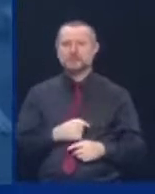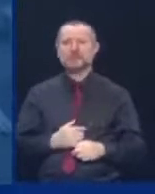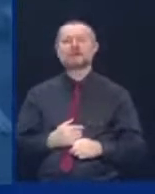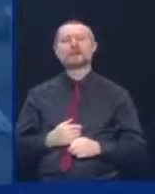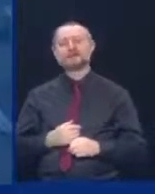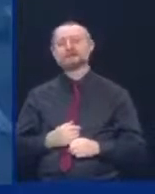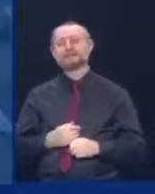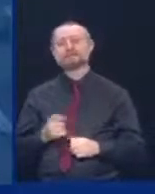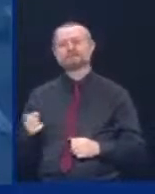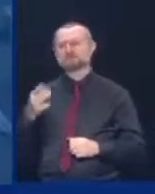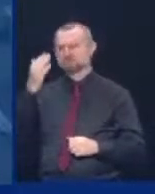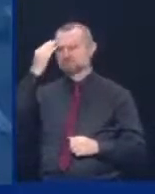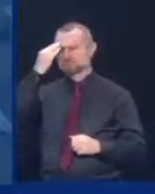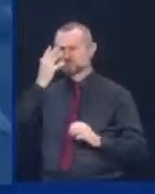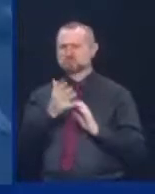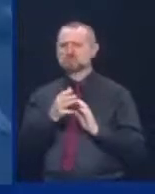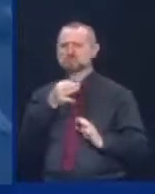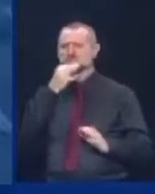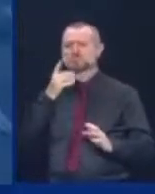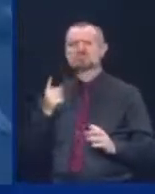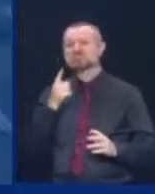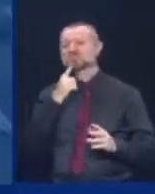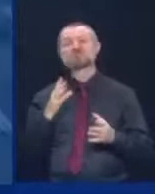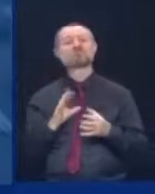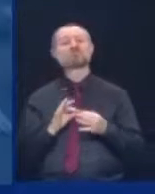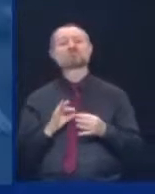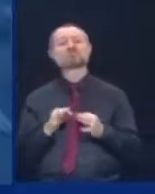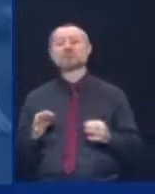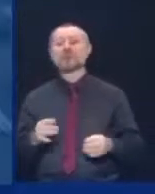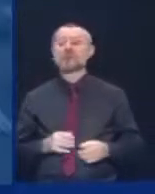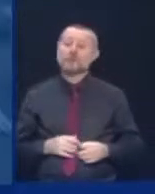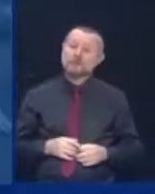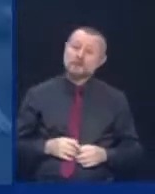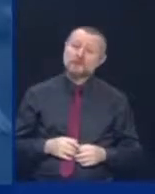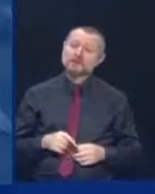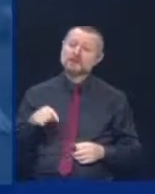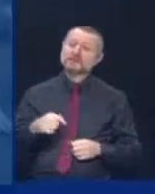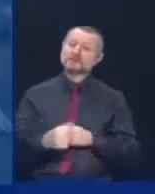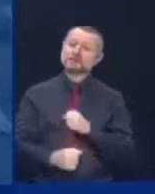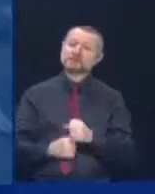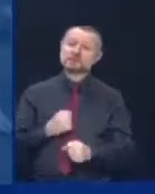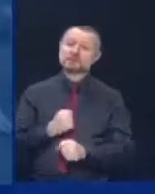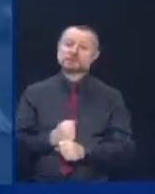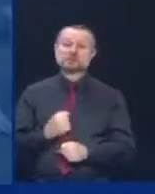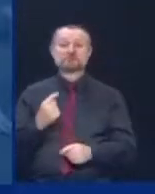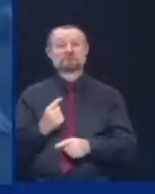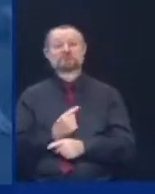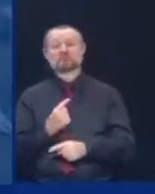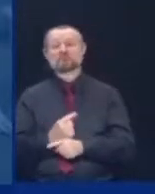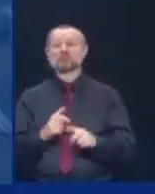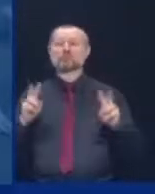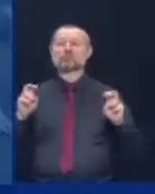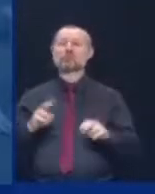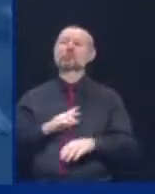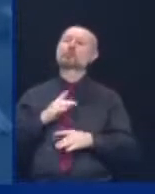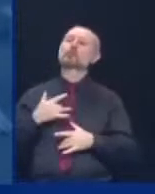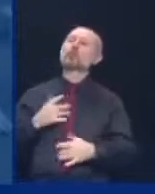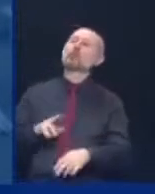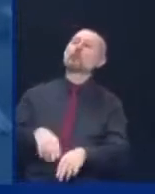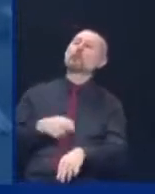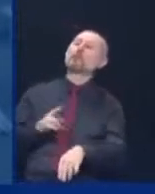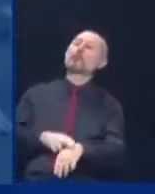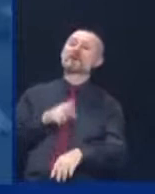an insight on wisdom. She said, well, this is not a normal Thanksgiving. This is a